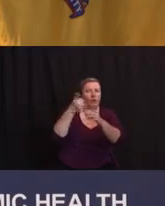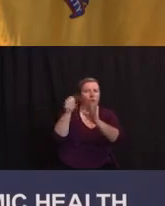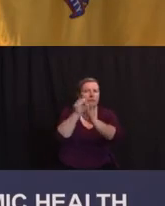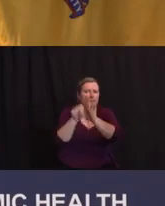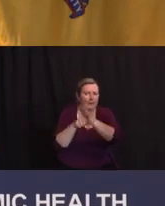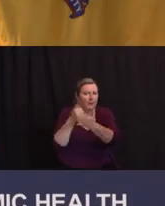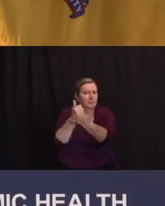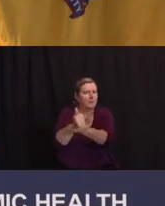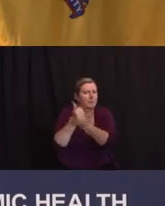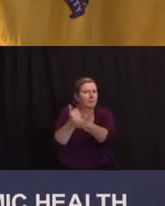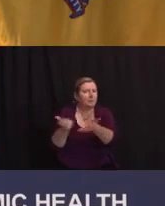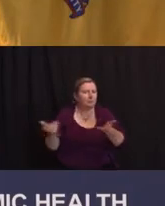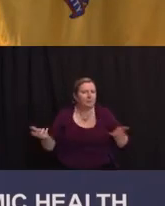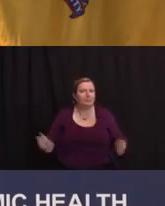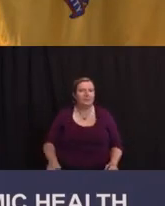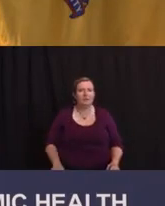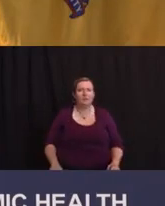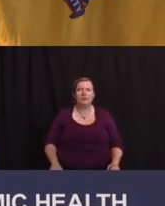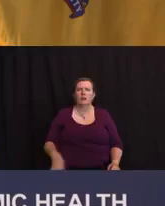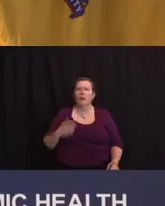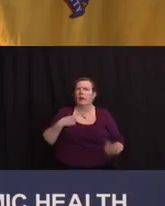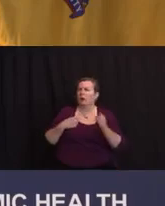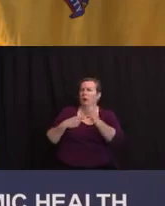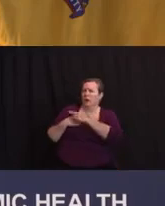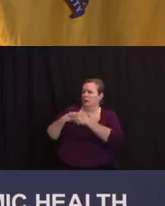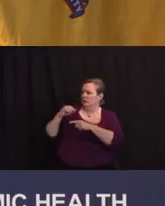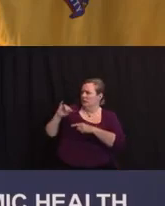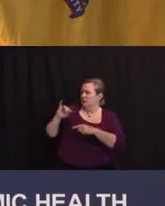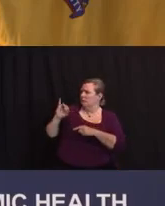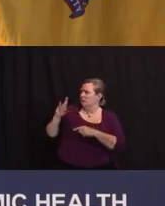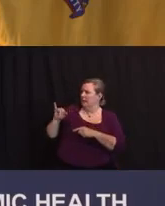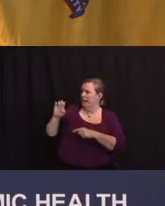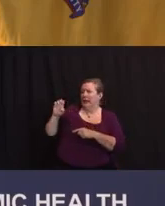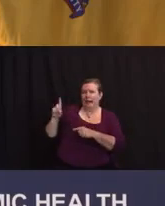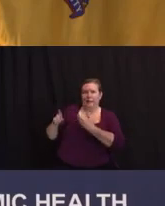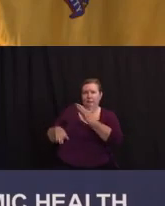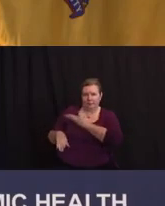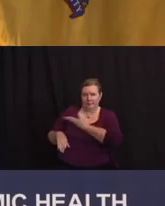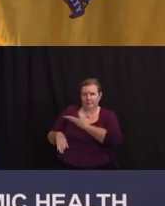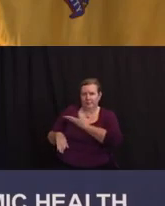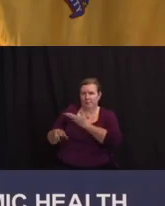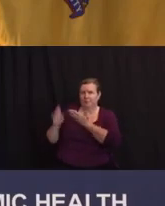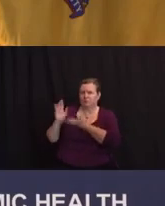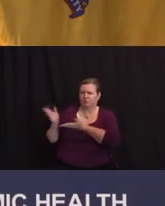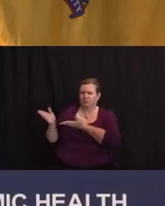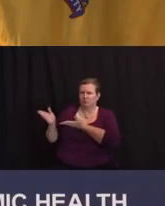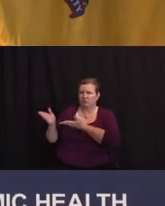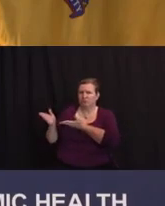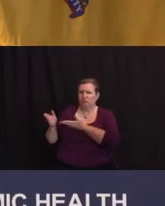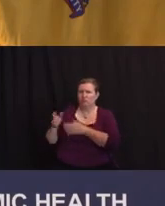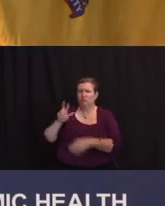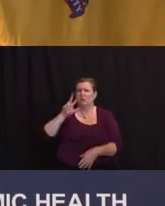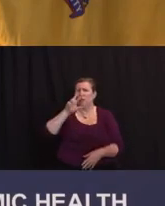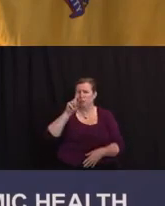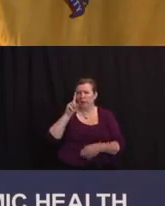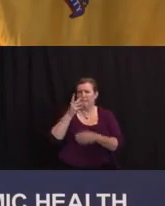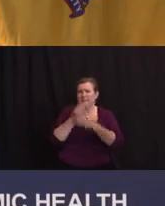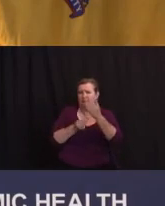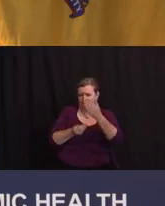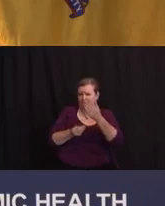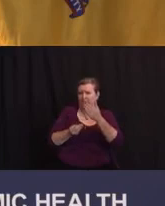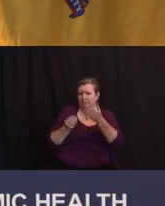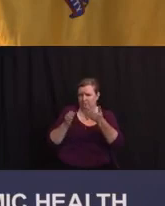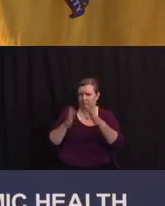to ask this as you finished up, and maybe Ed has a view on this. There were 31 losses of life among